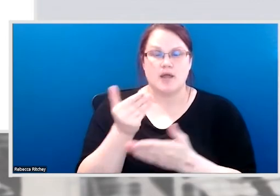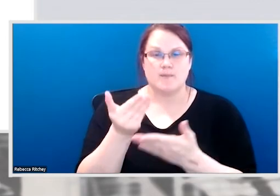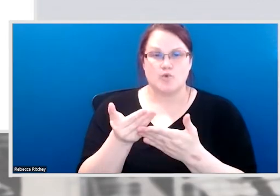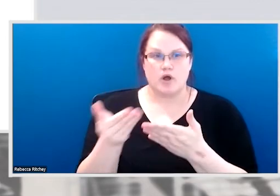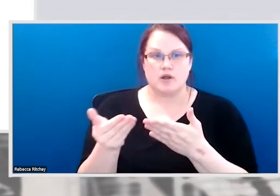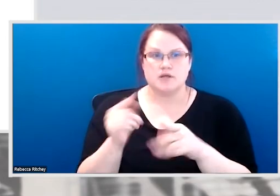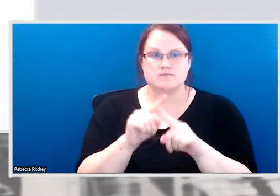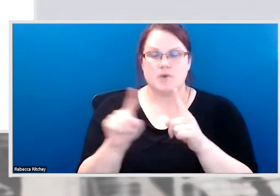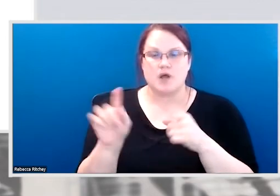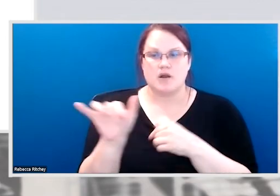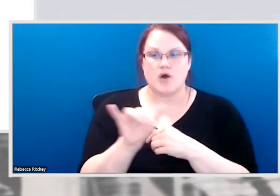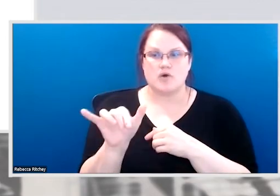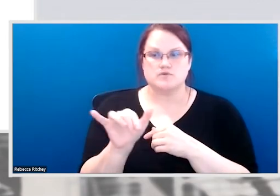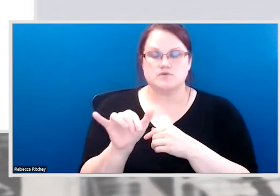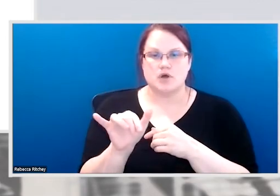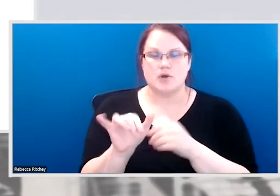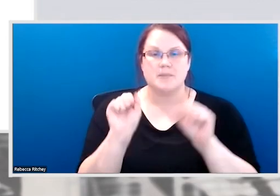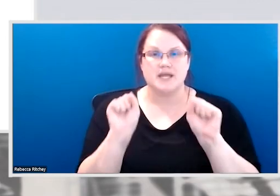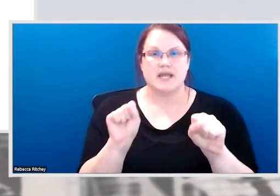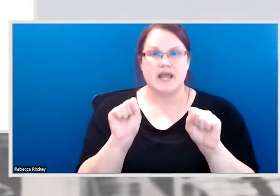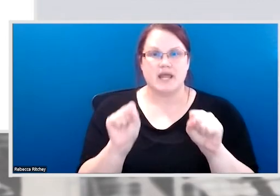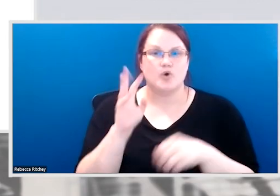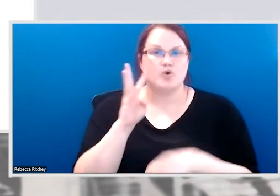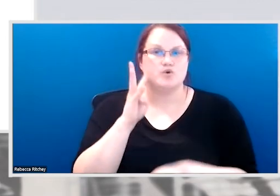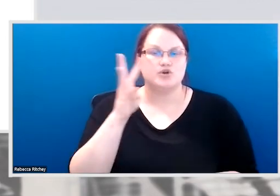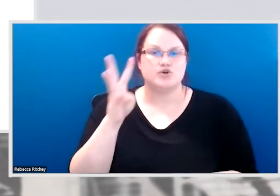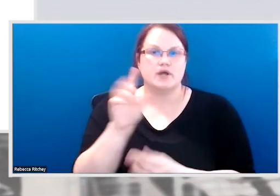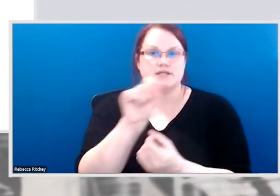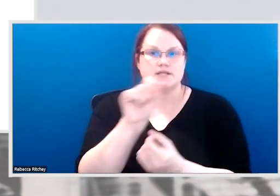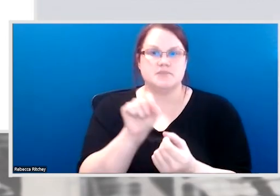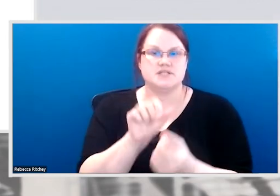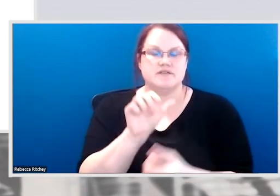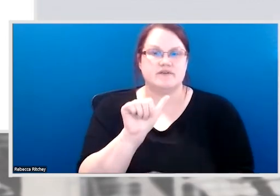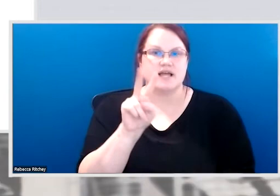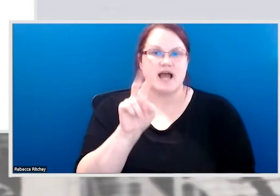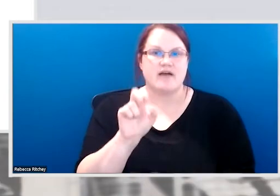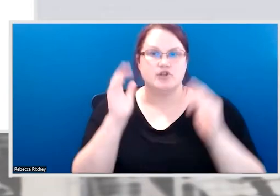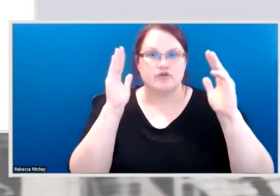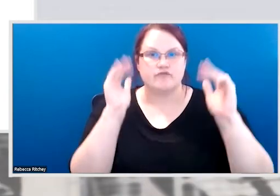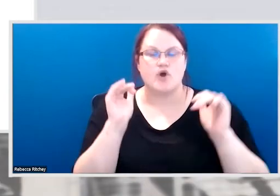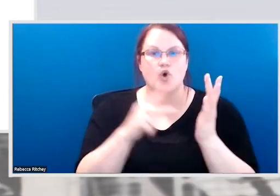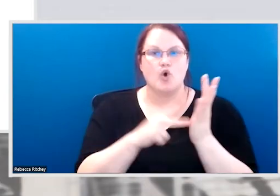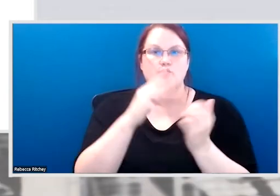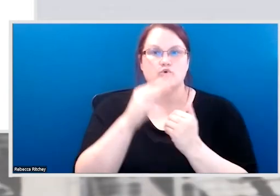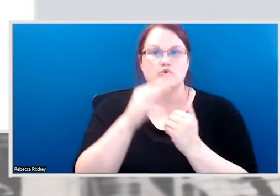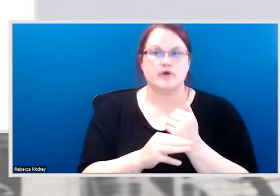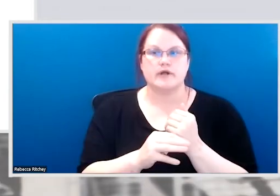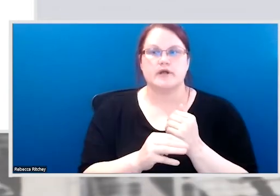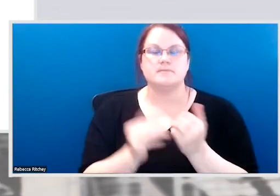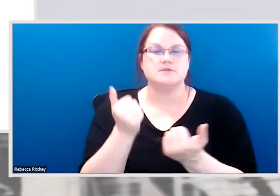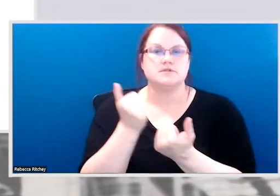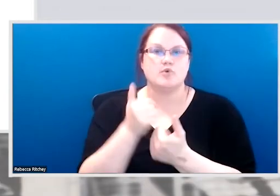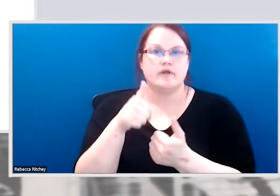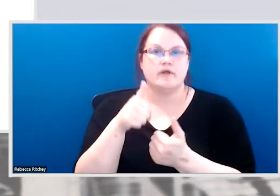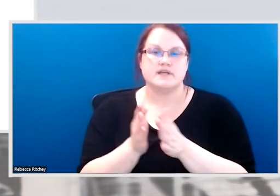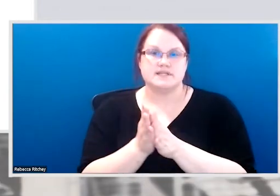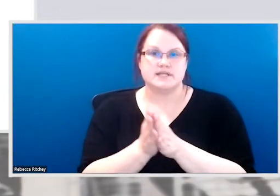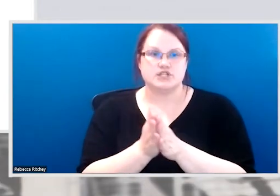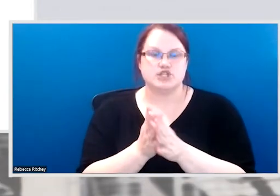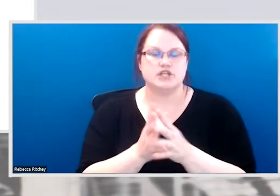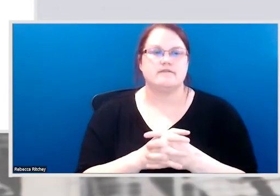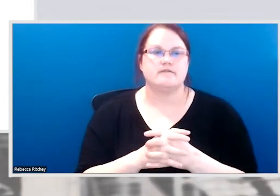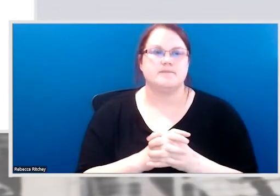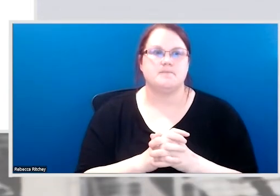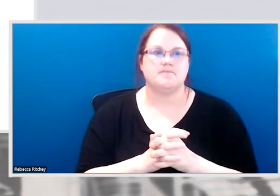but also we've been able to create specific Avenue of Hope programs to further support this initiative. Next slide.